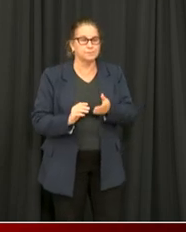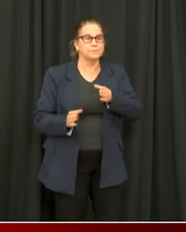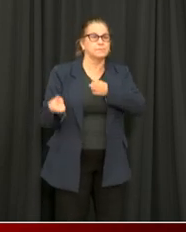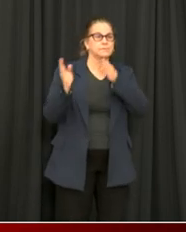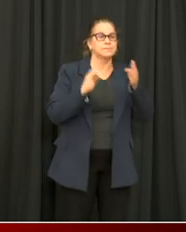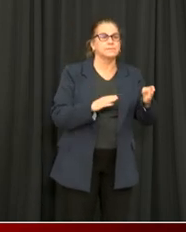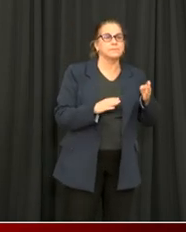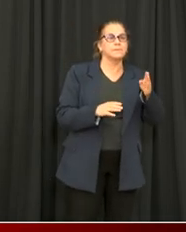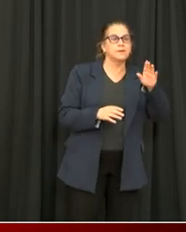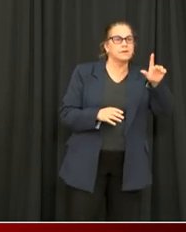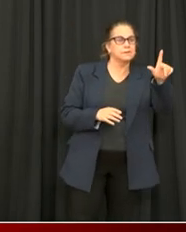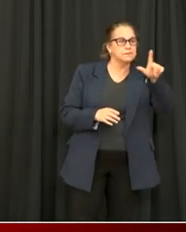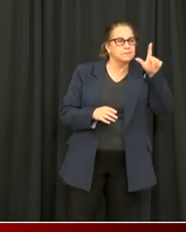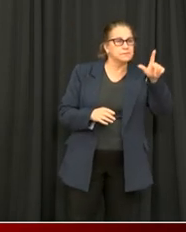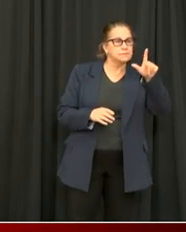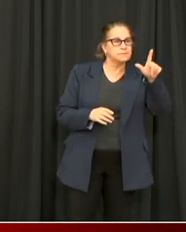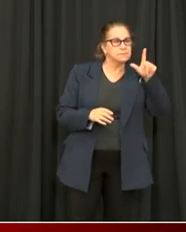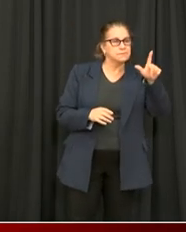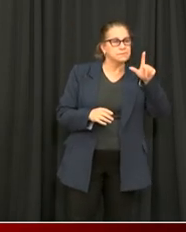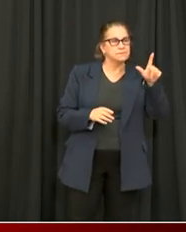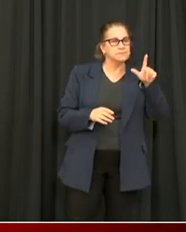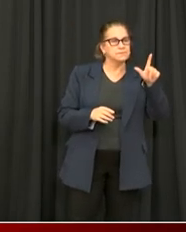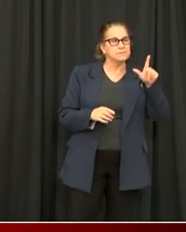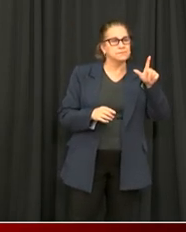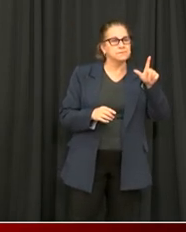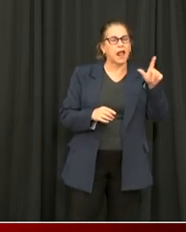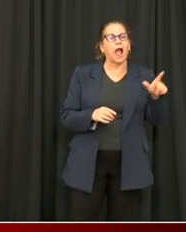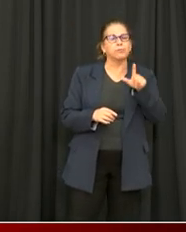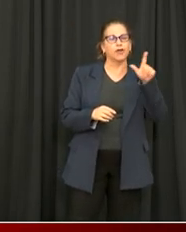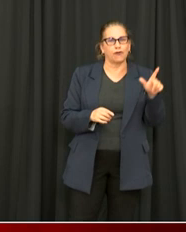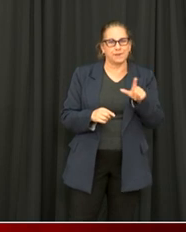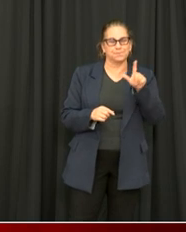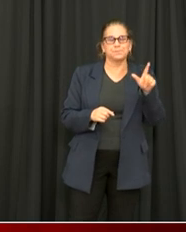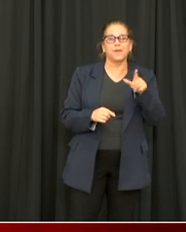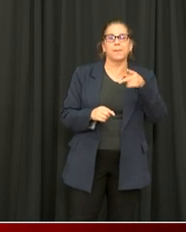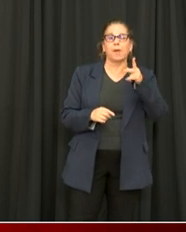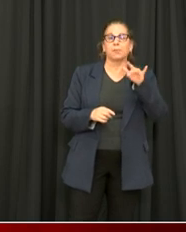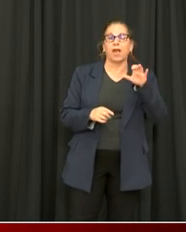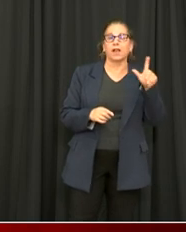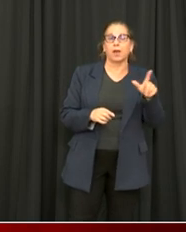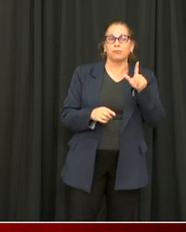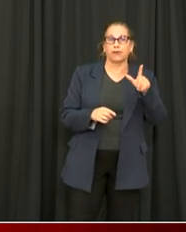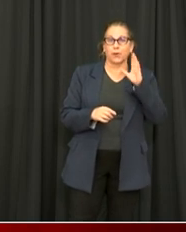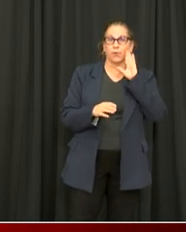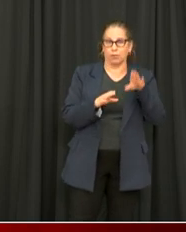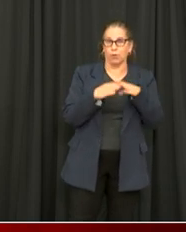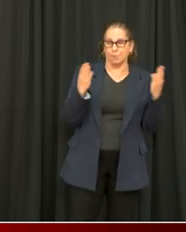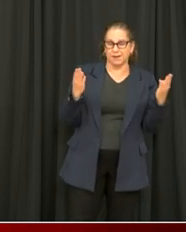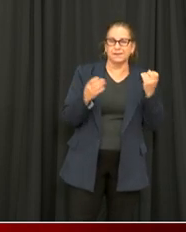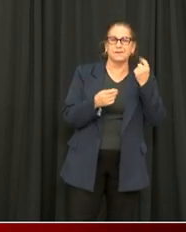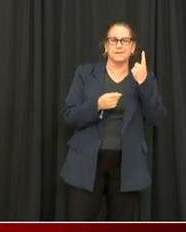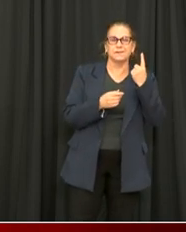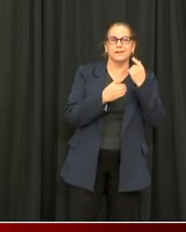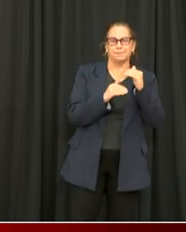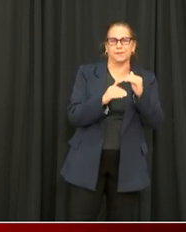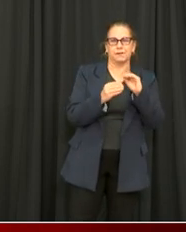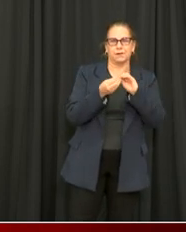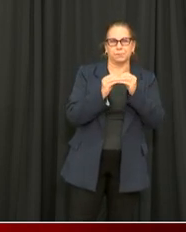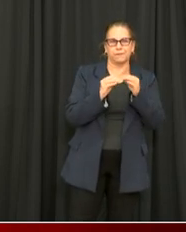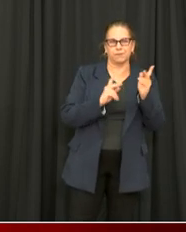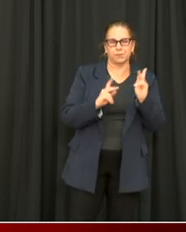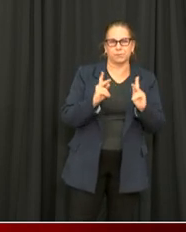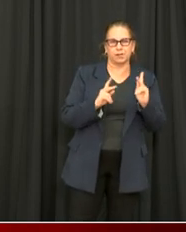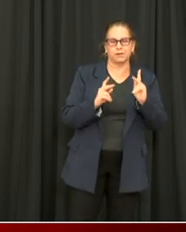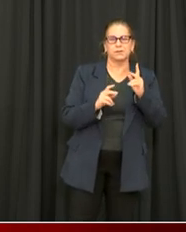reopen for in-person visitation at various libraries. Some of our OSSI staff will